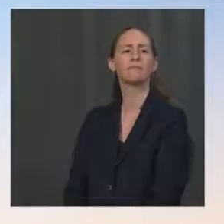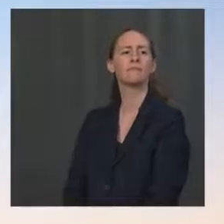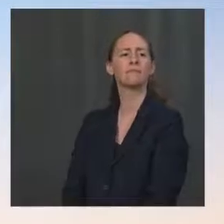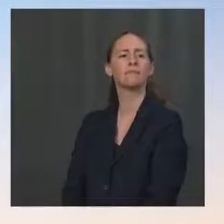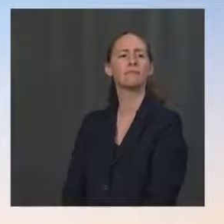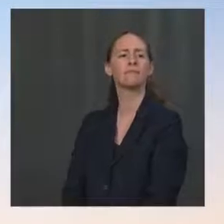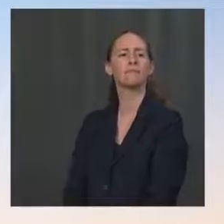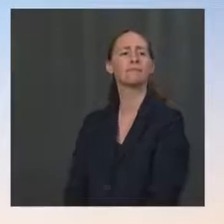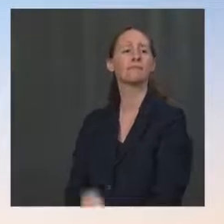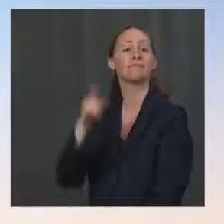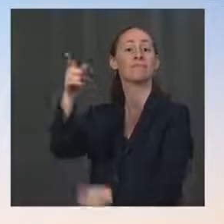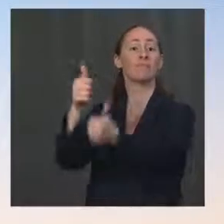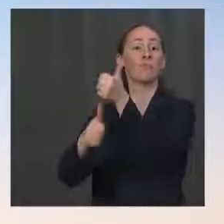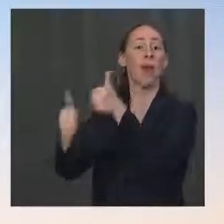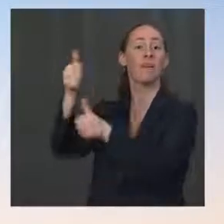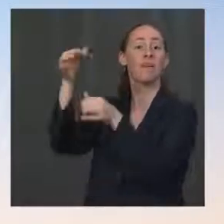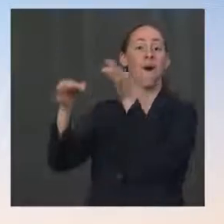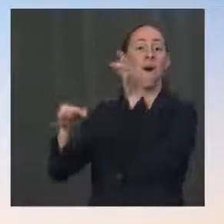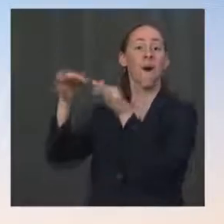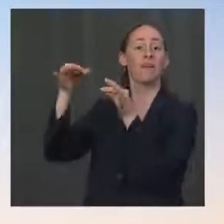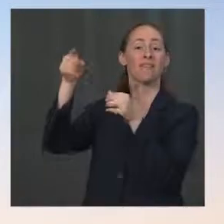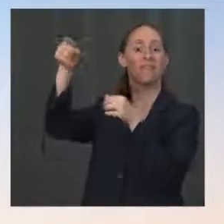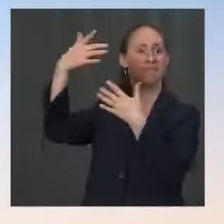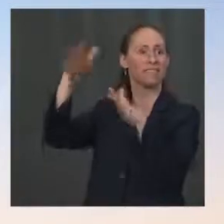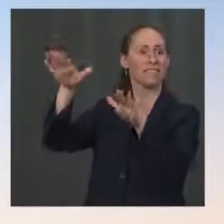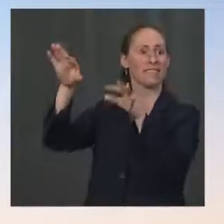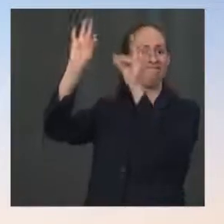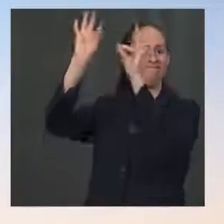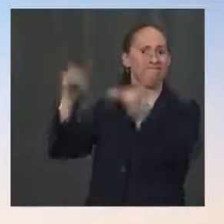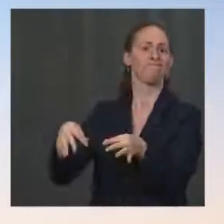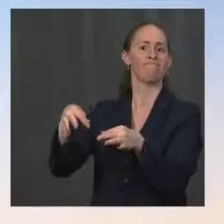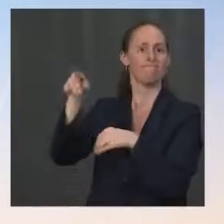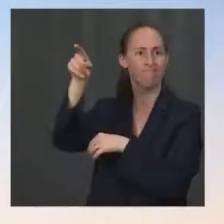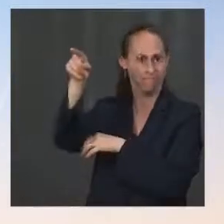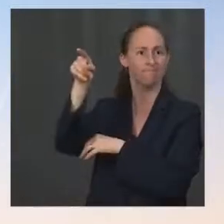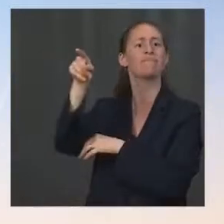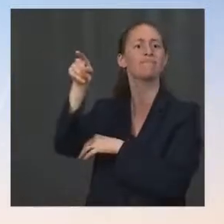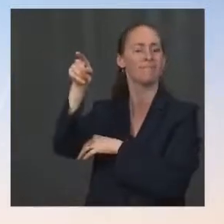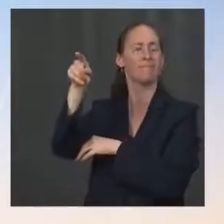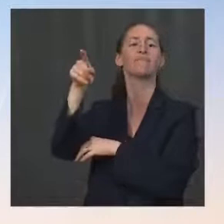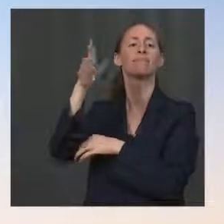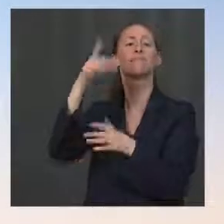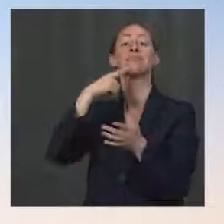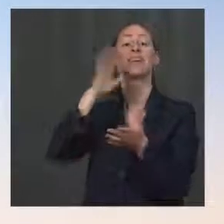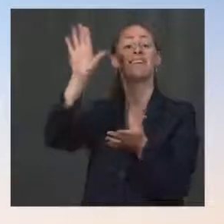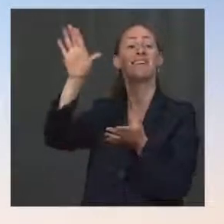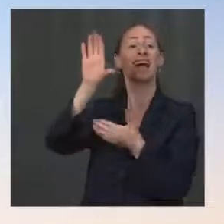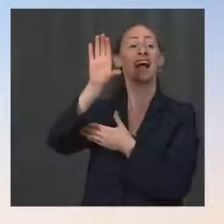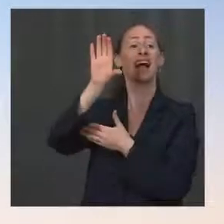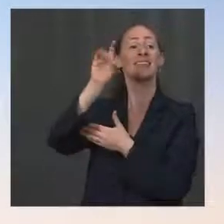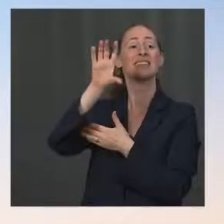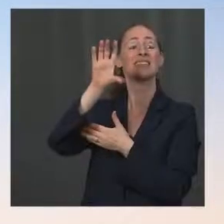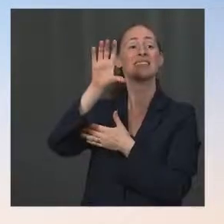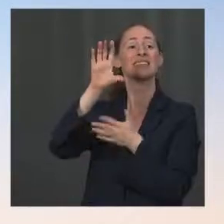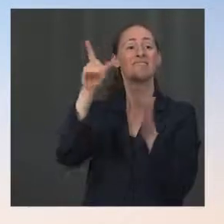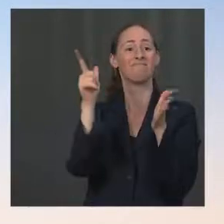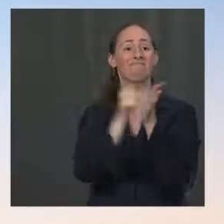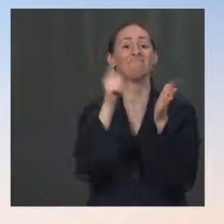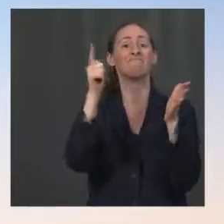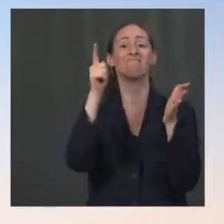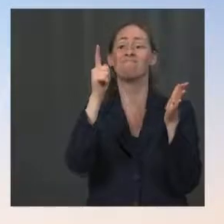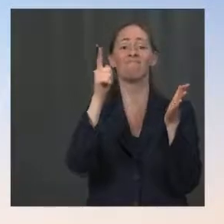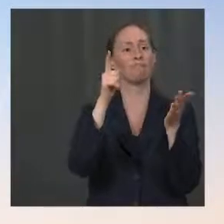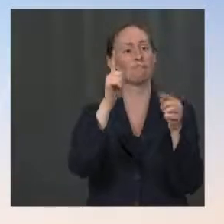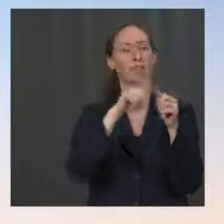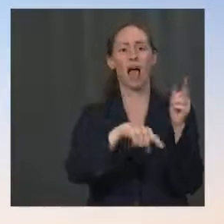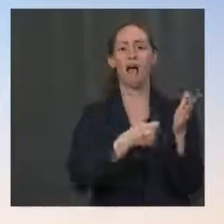yesterday overturning the CDC's targeted evictions moratorium? Does the White House now want Congress to act